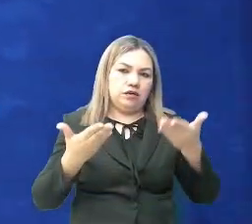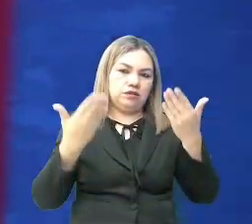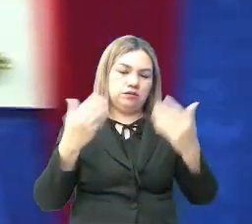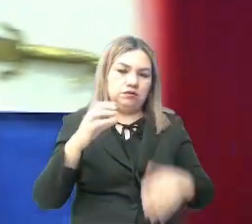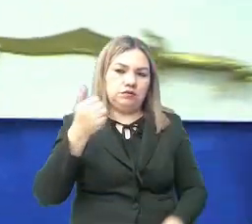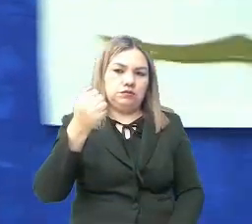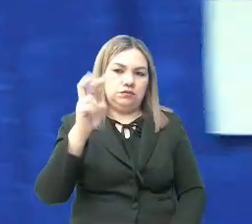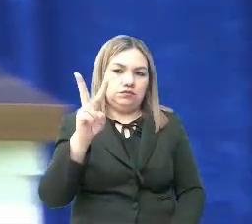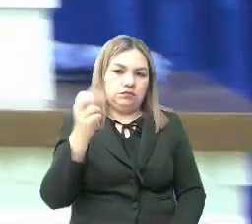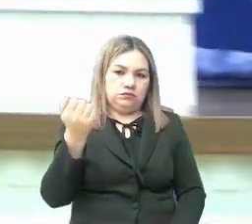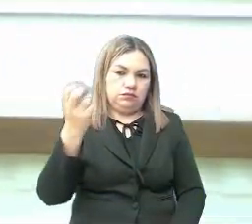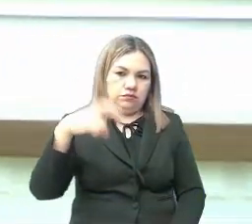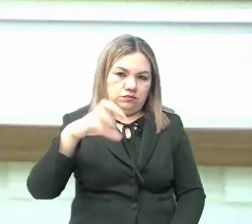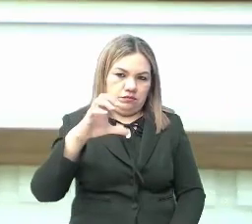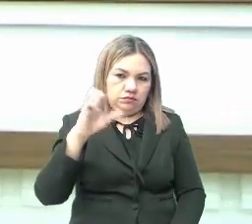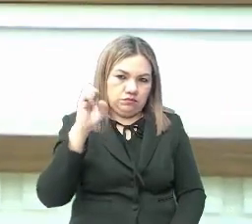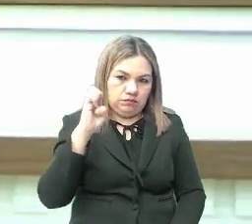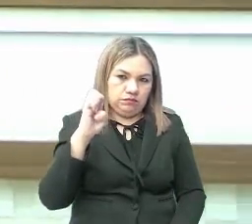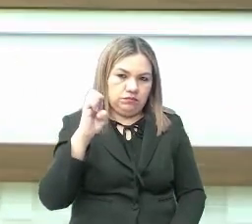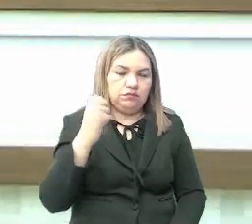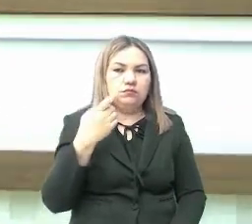means,